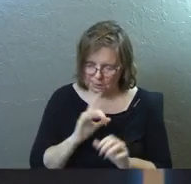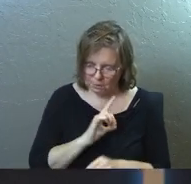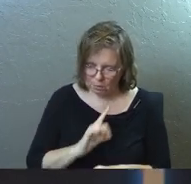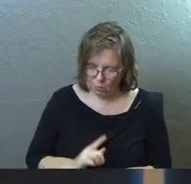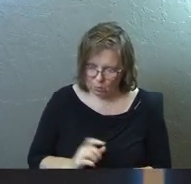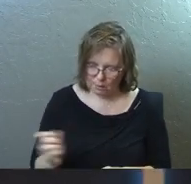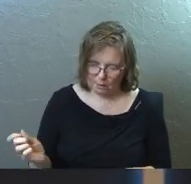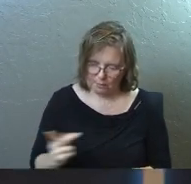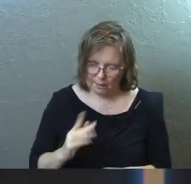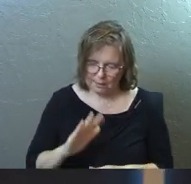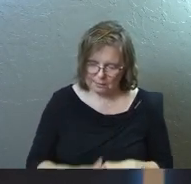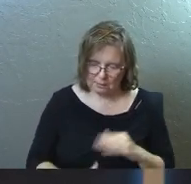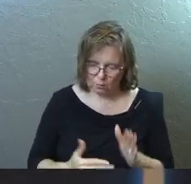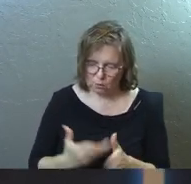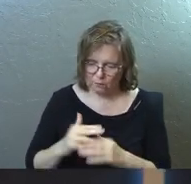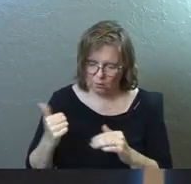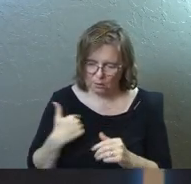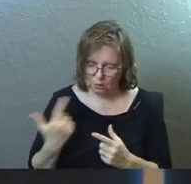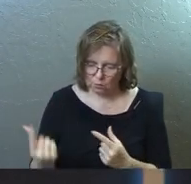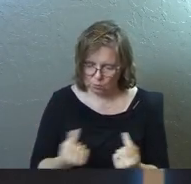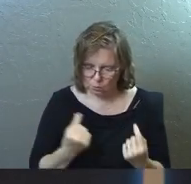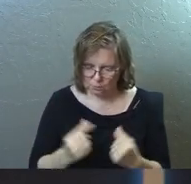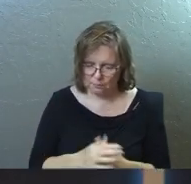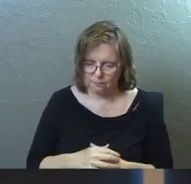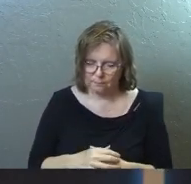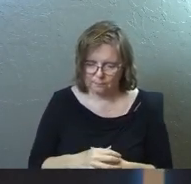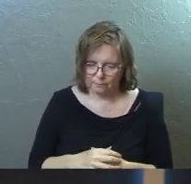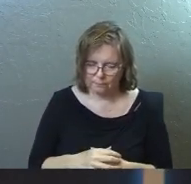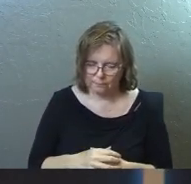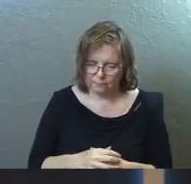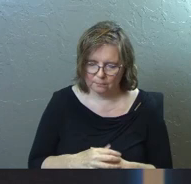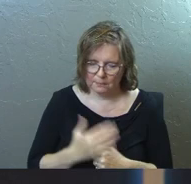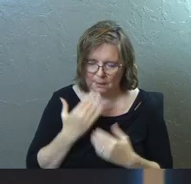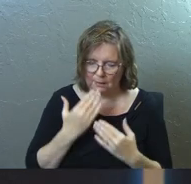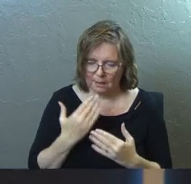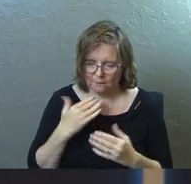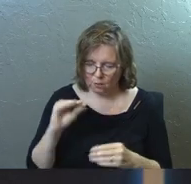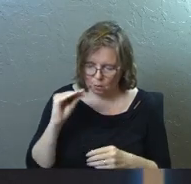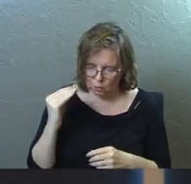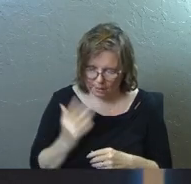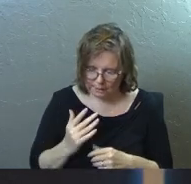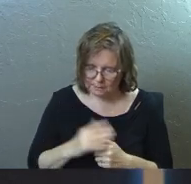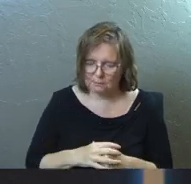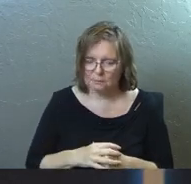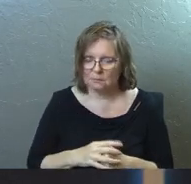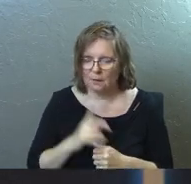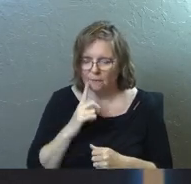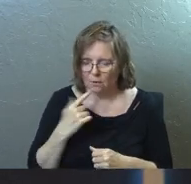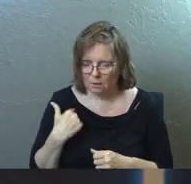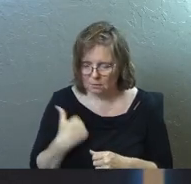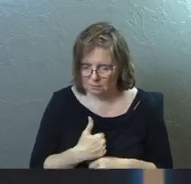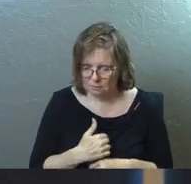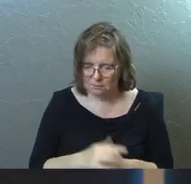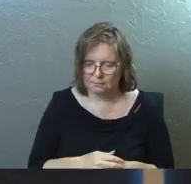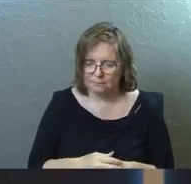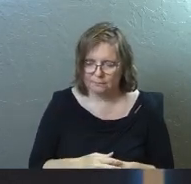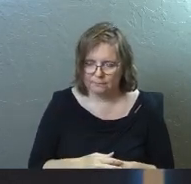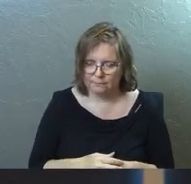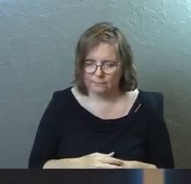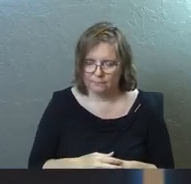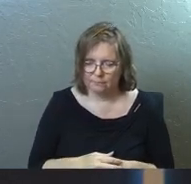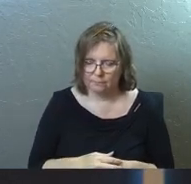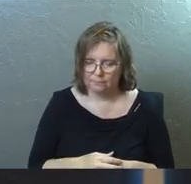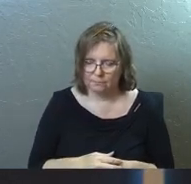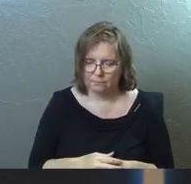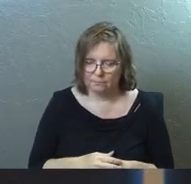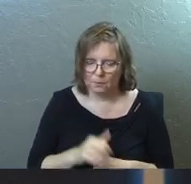Lord. To get back in step with what you've called us to do. God, we thank you for your grace for us.